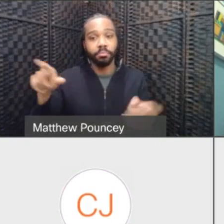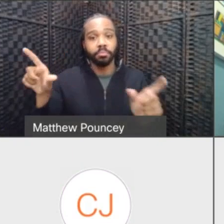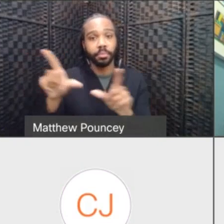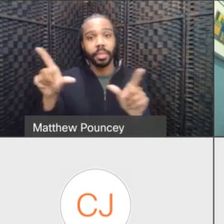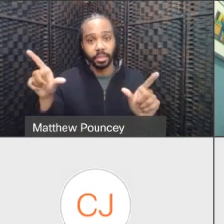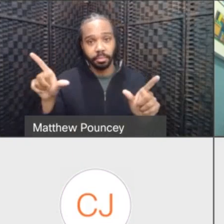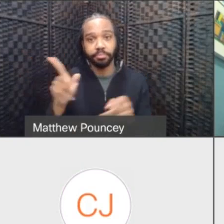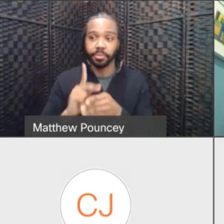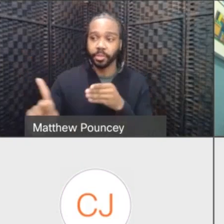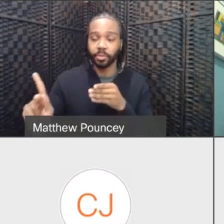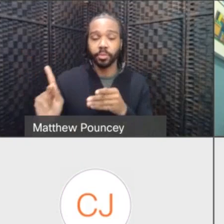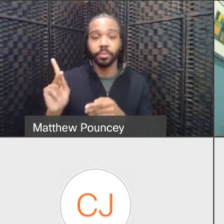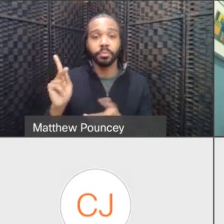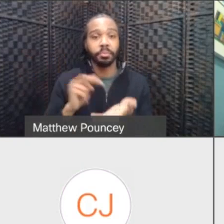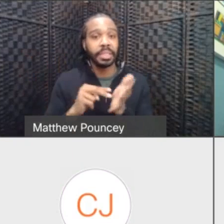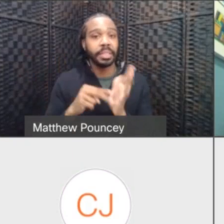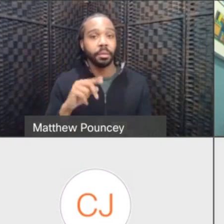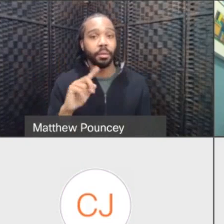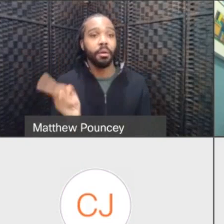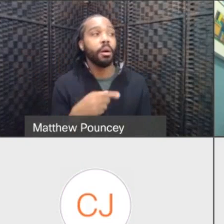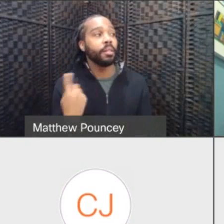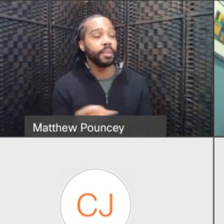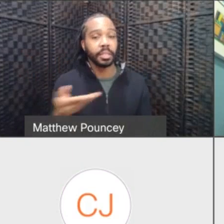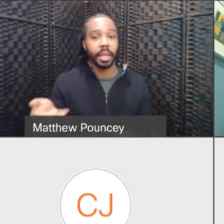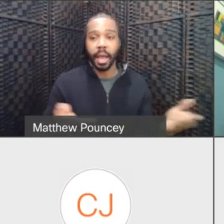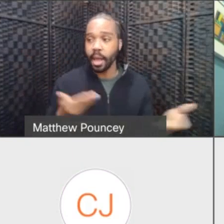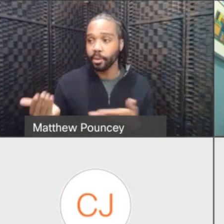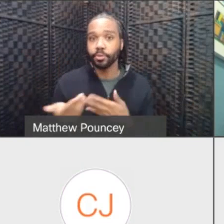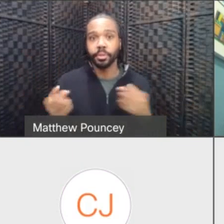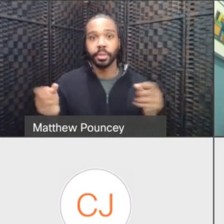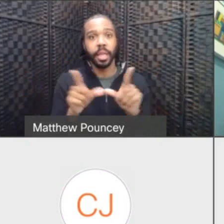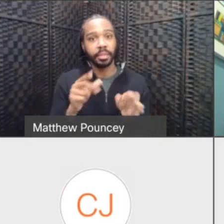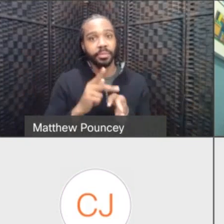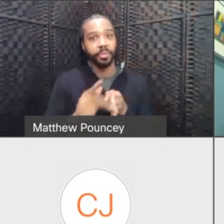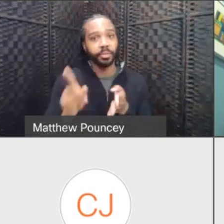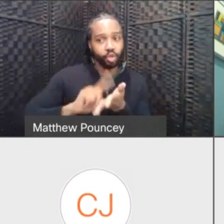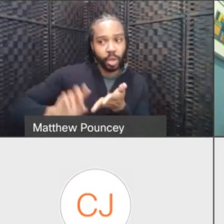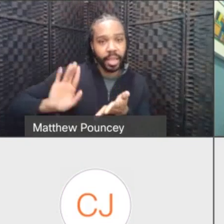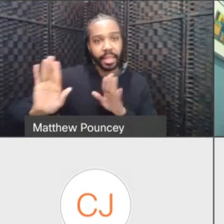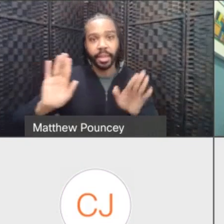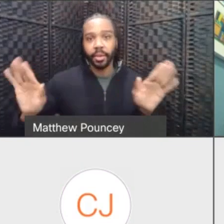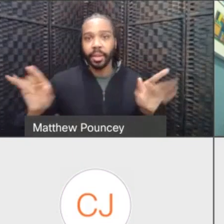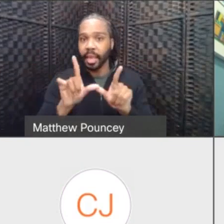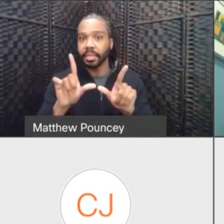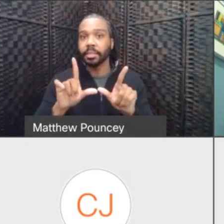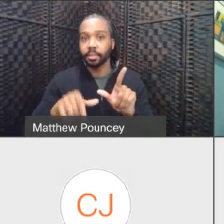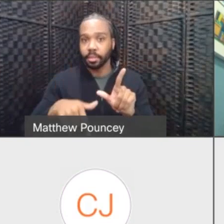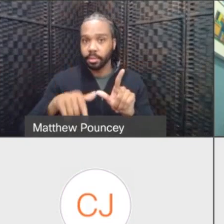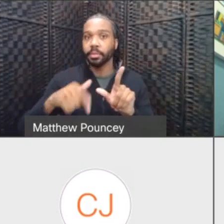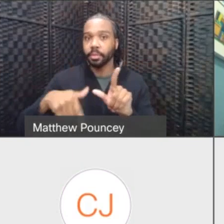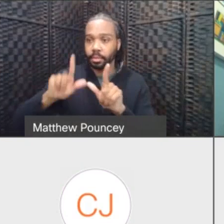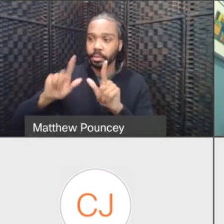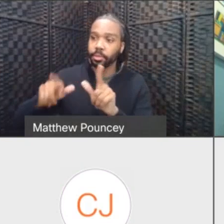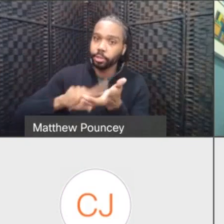so all of us who hire licensed professionals check their license as those renew. And it is at